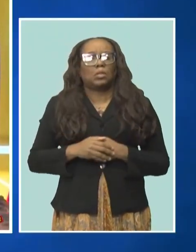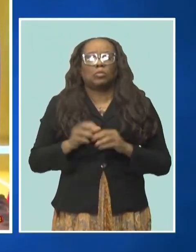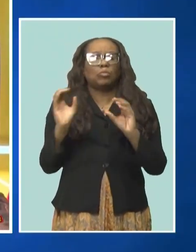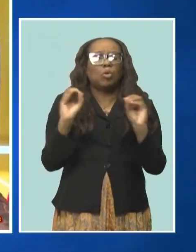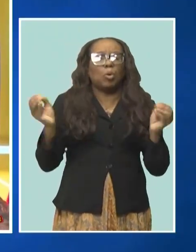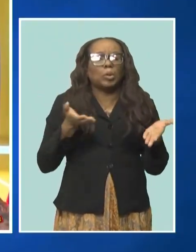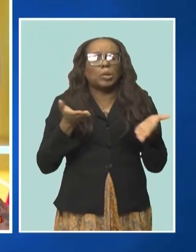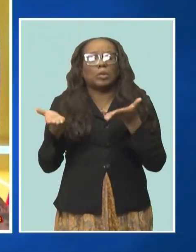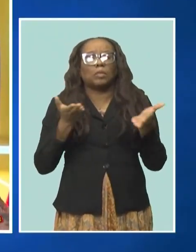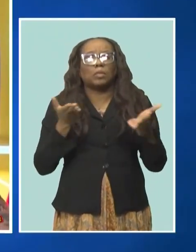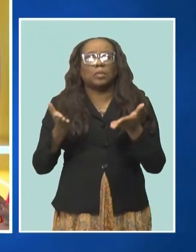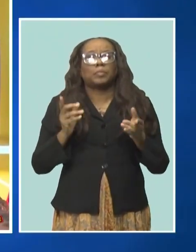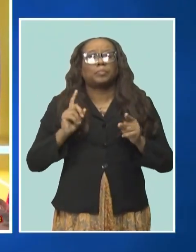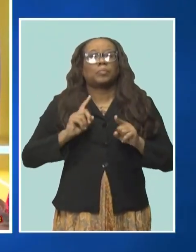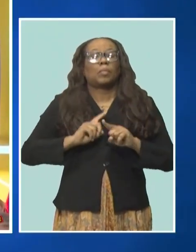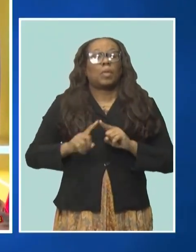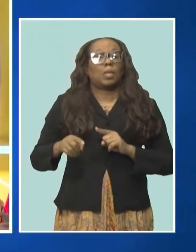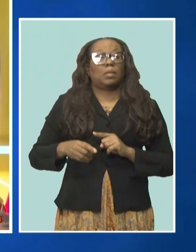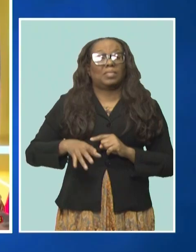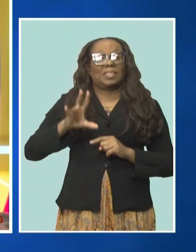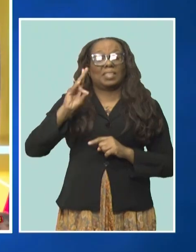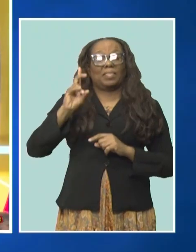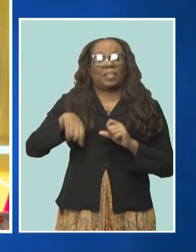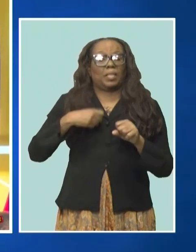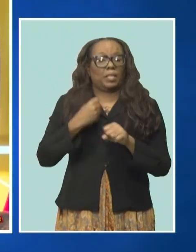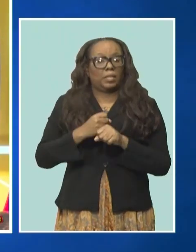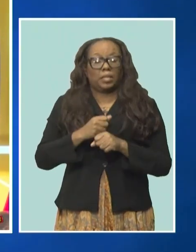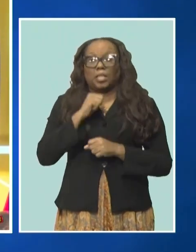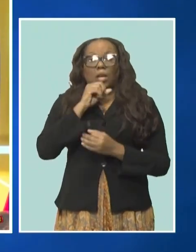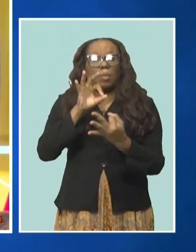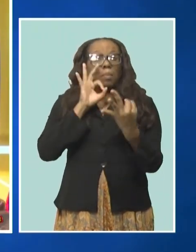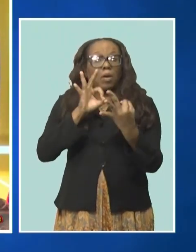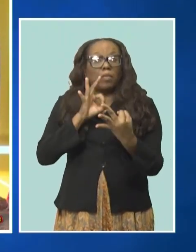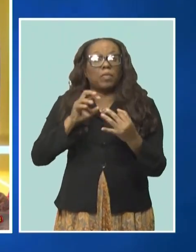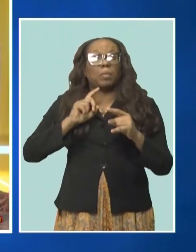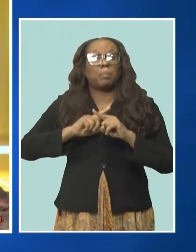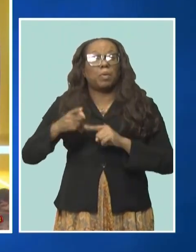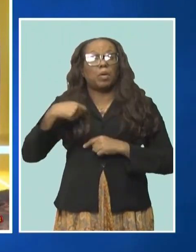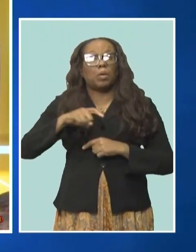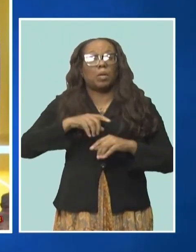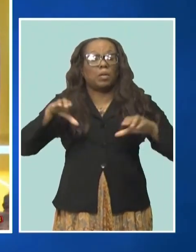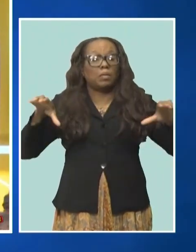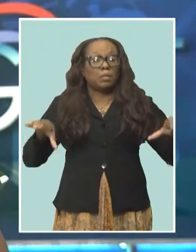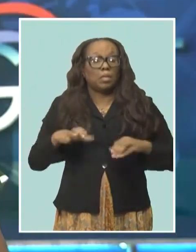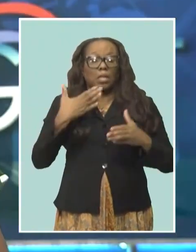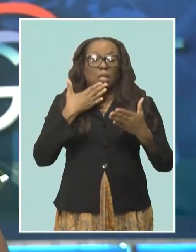we have not reached perfection, but we have done well by the people of Barbados.